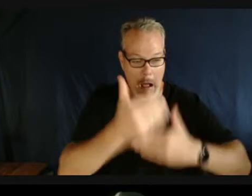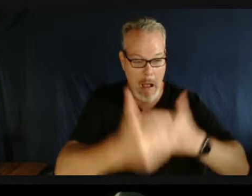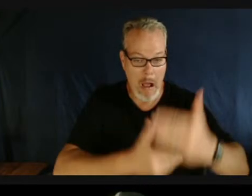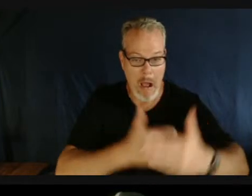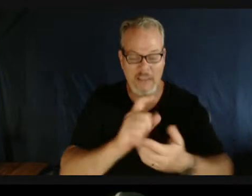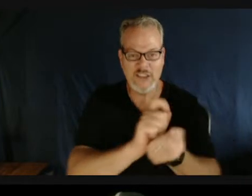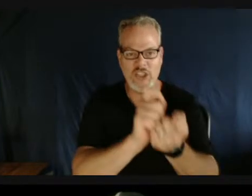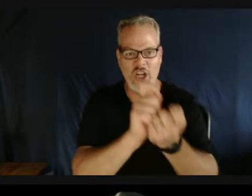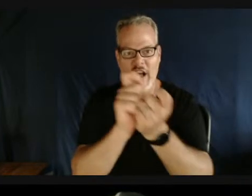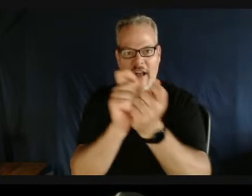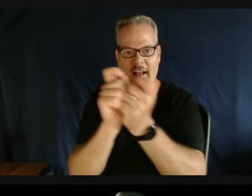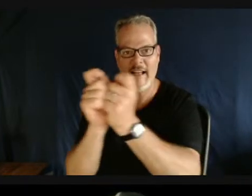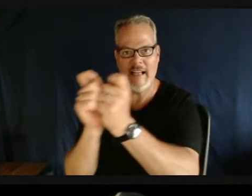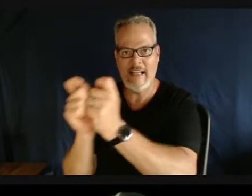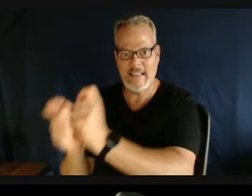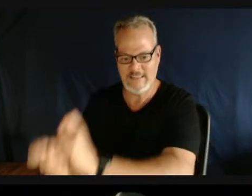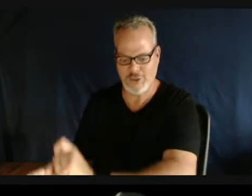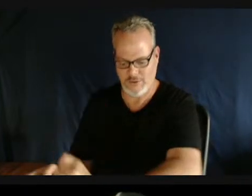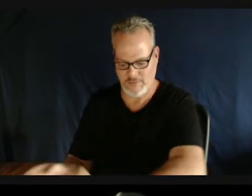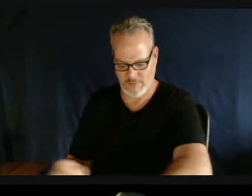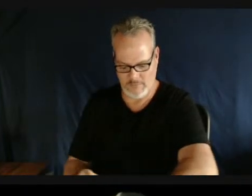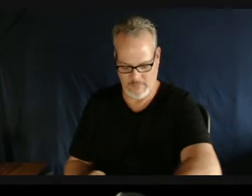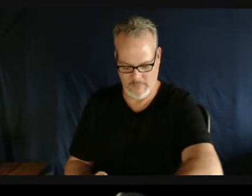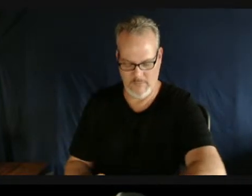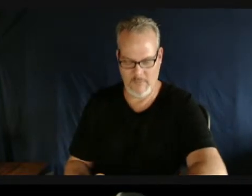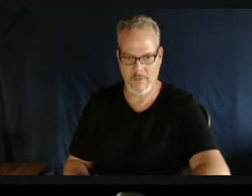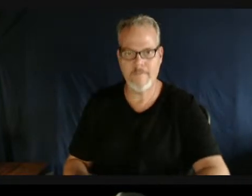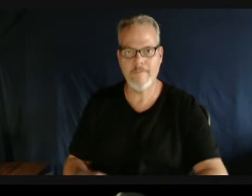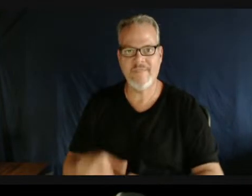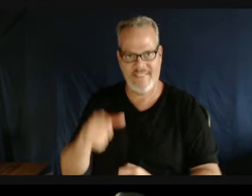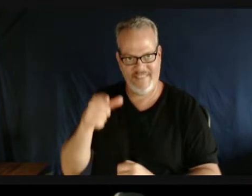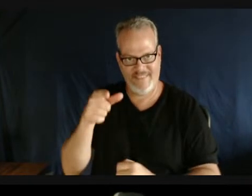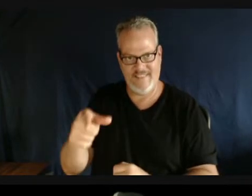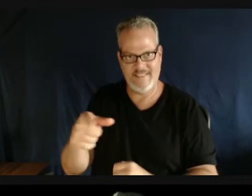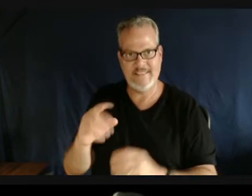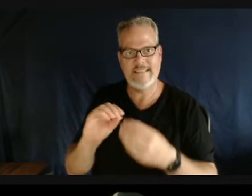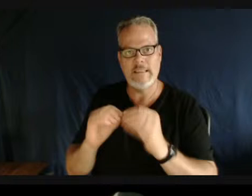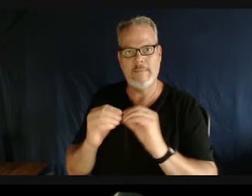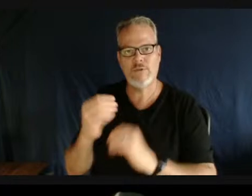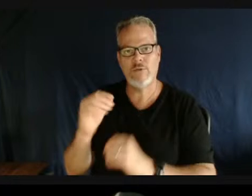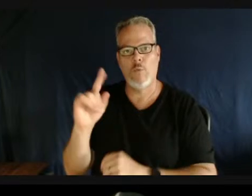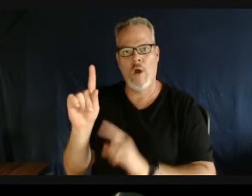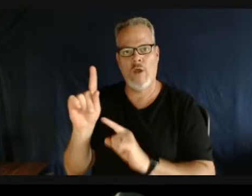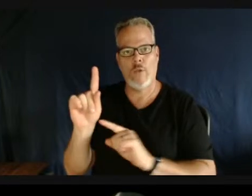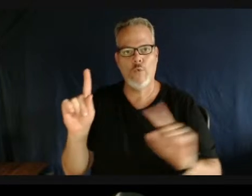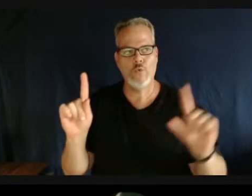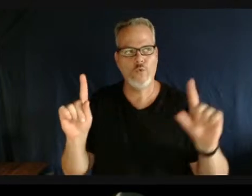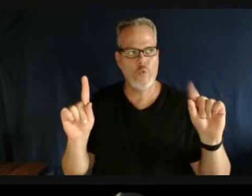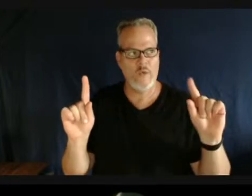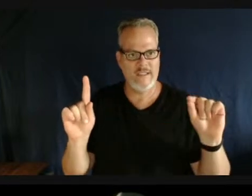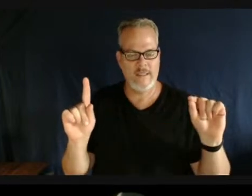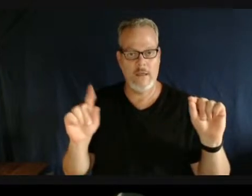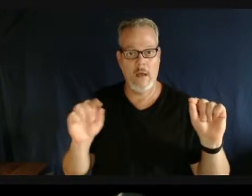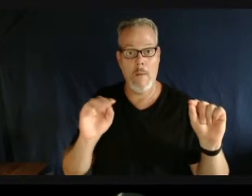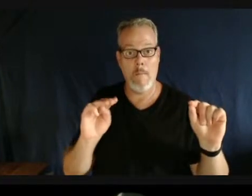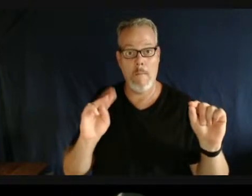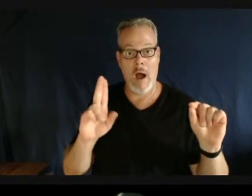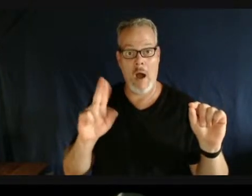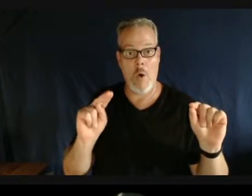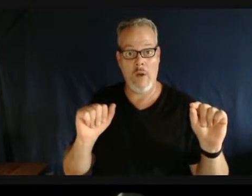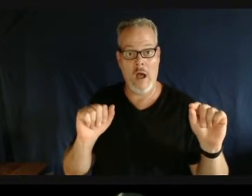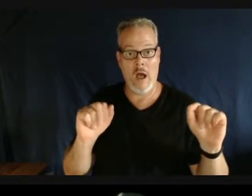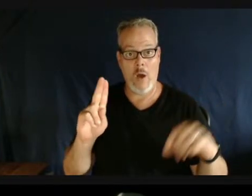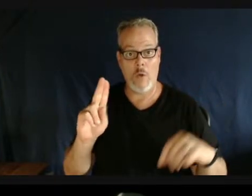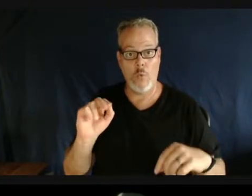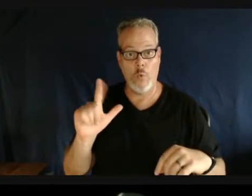transitions from that, right? This is actually Pu'o'o episodes 1 through 20. And Mana'ulu is actually up here, right?